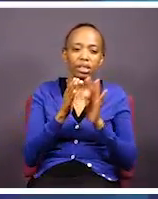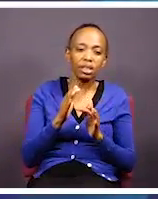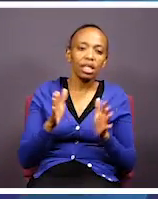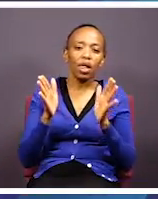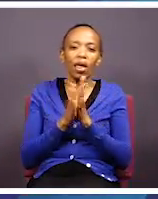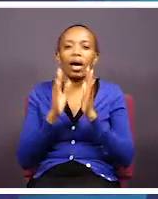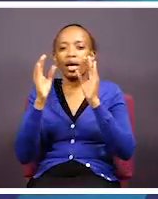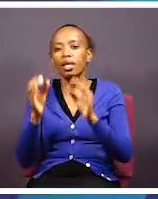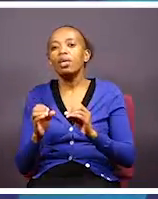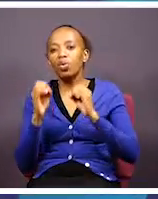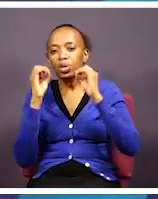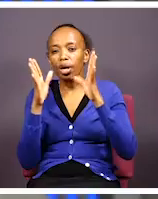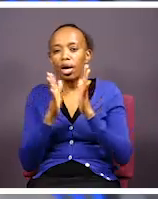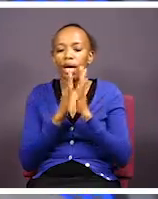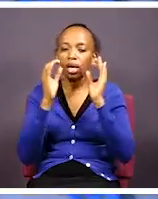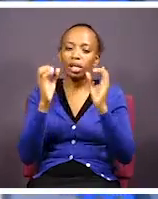hallelujah